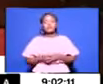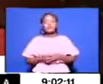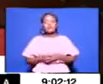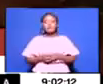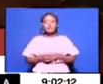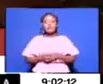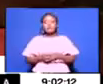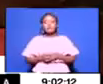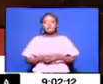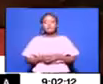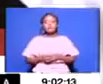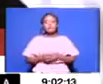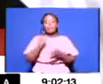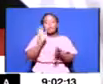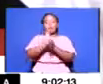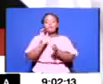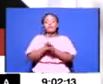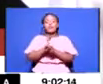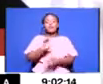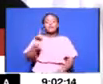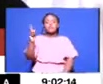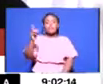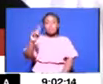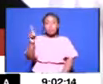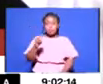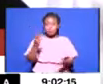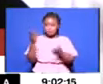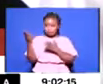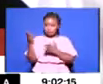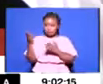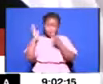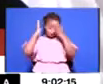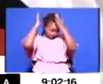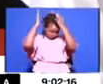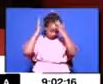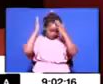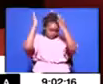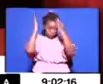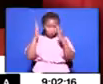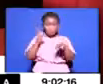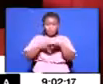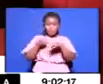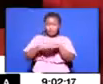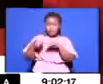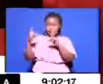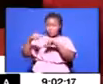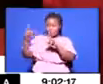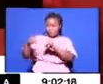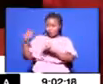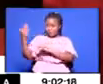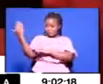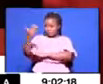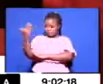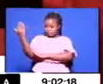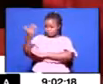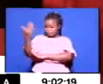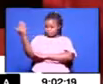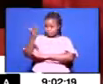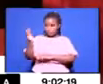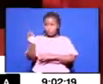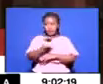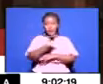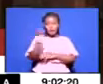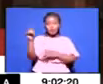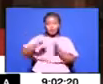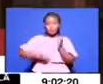At the All Saints Cathedral, Archbishop Jackson Ole Sapit, while delivering the Easter Sunday Mass, urged Christians to change